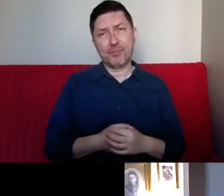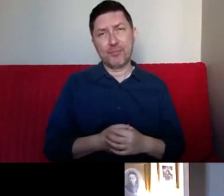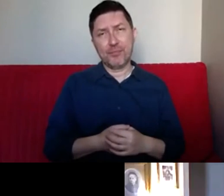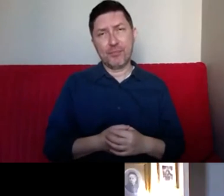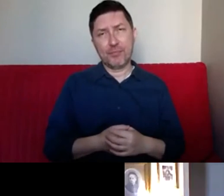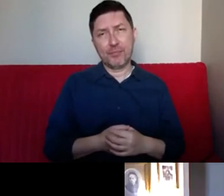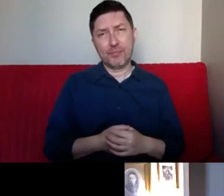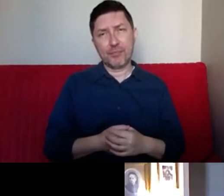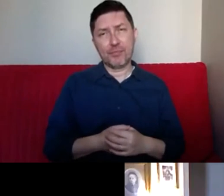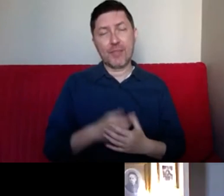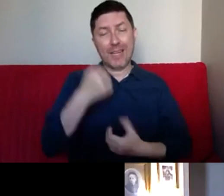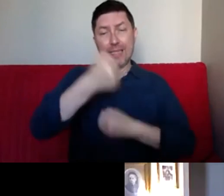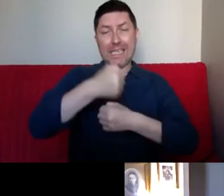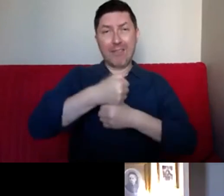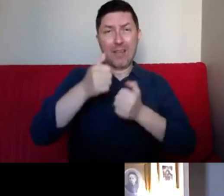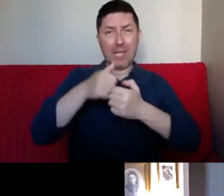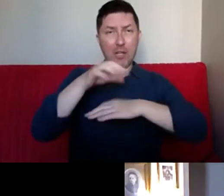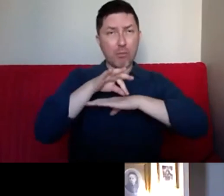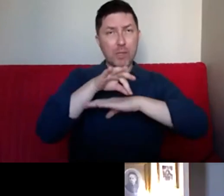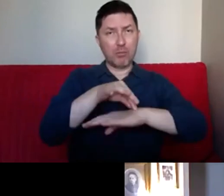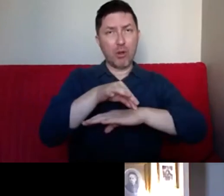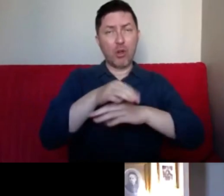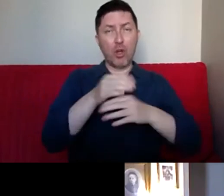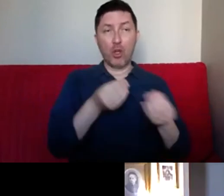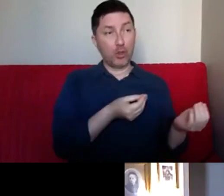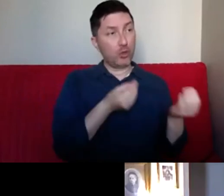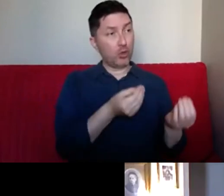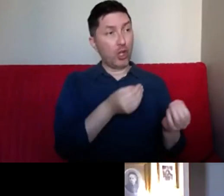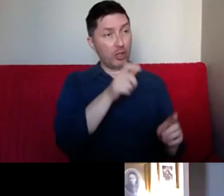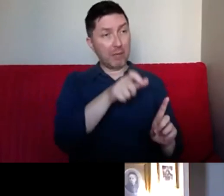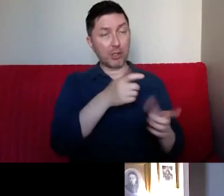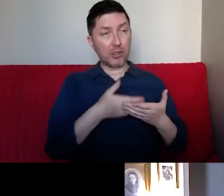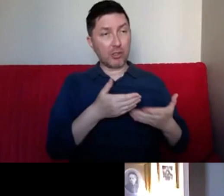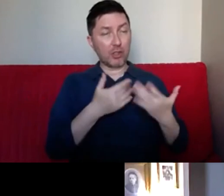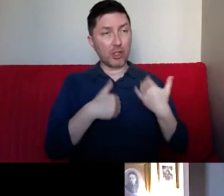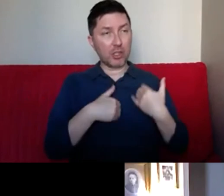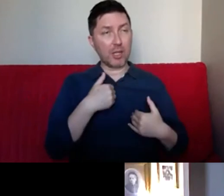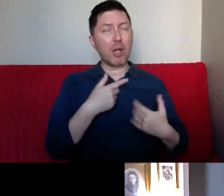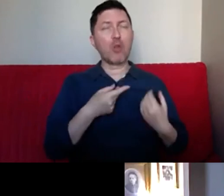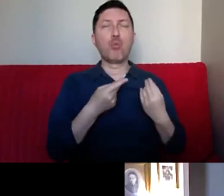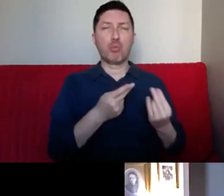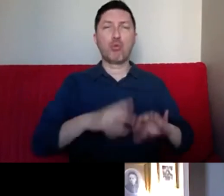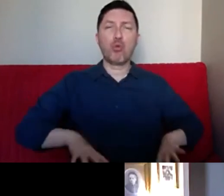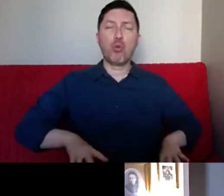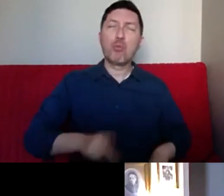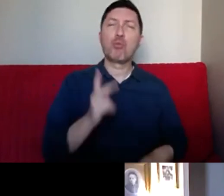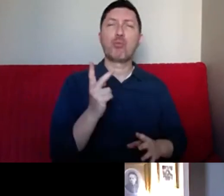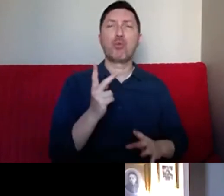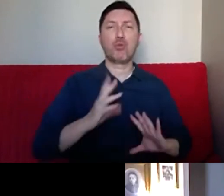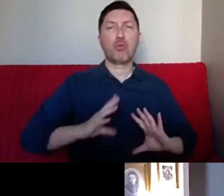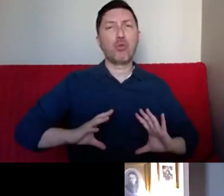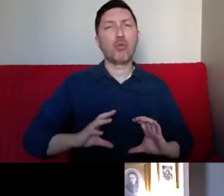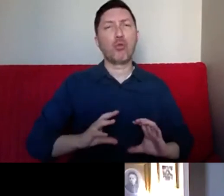skills to persons with disabilities and prepare them in a better way to find a